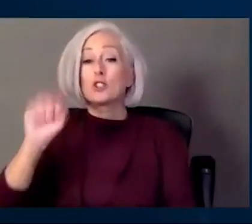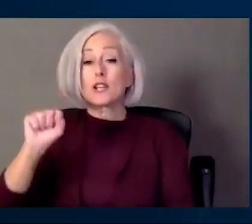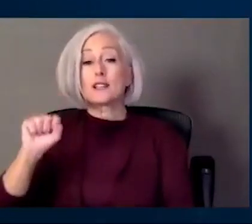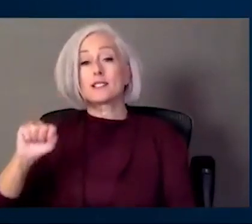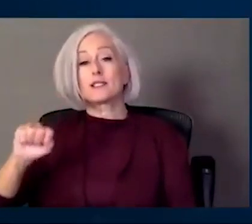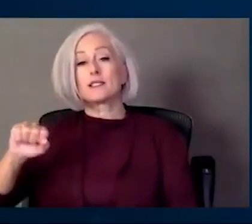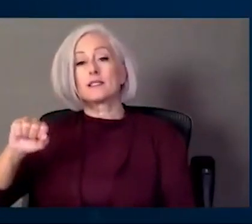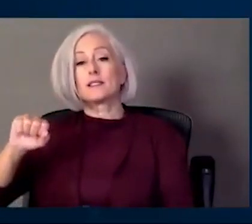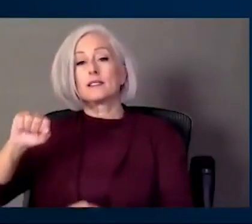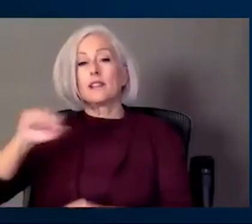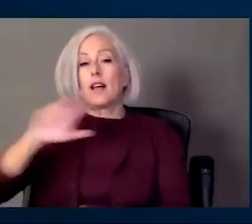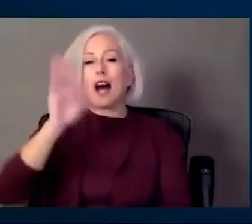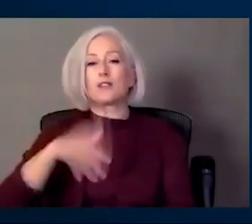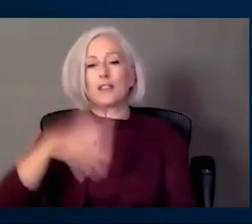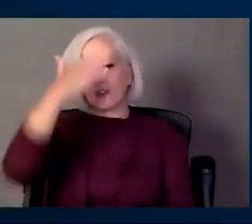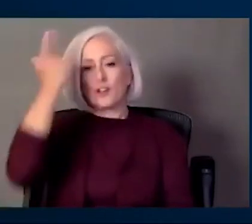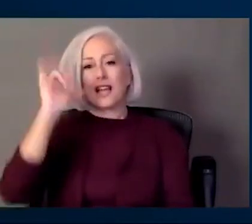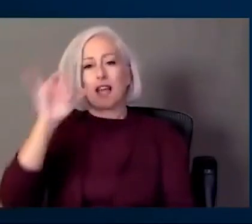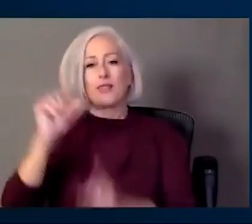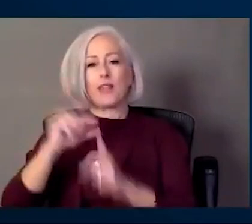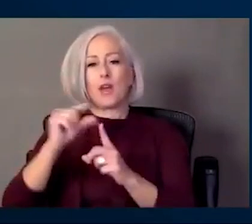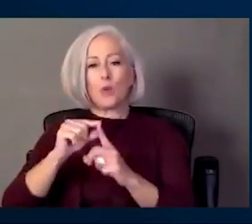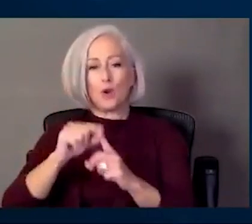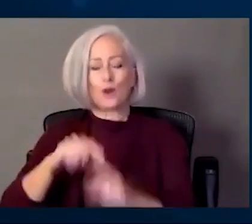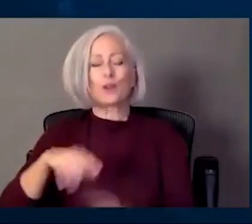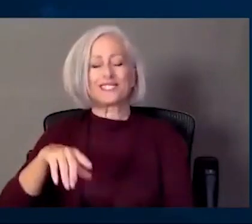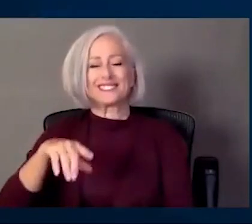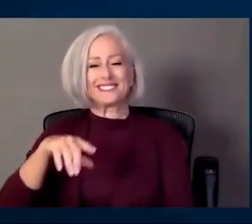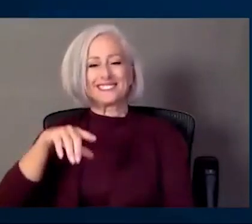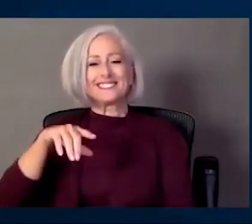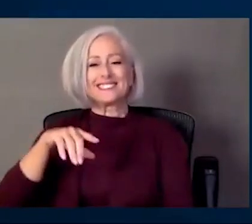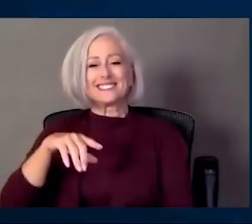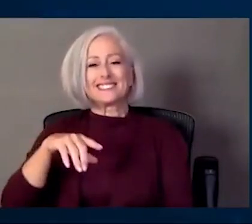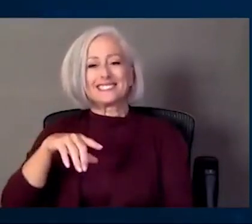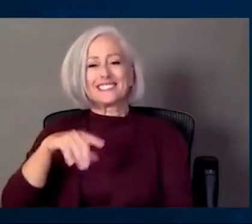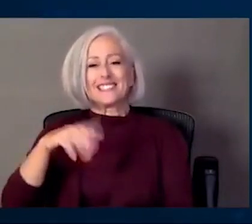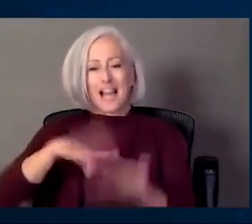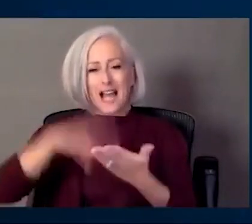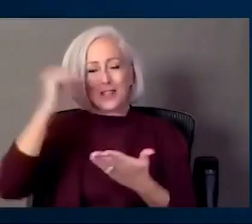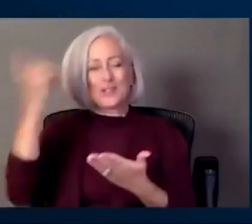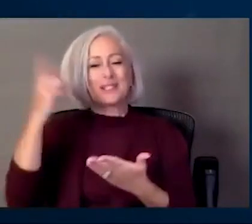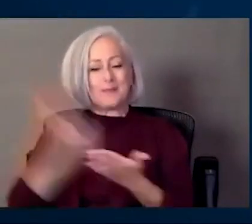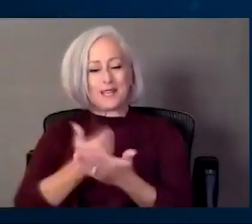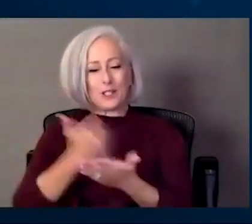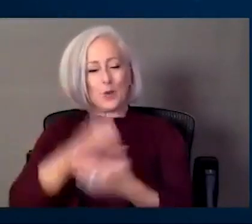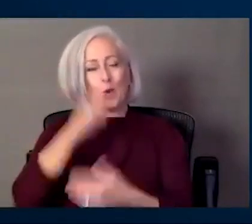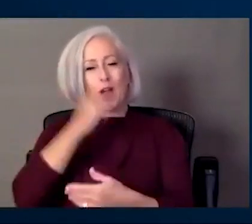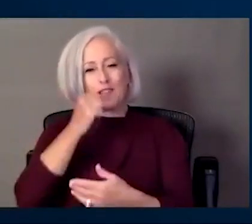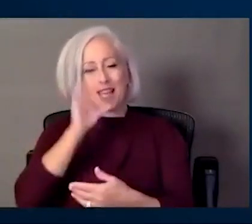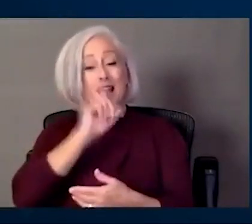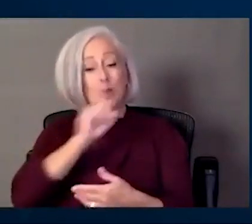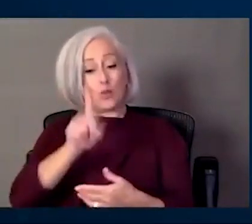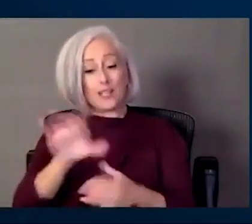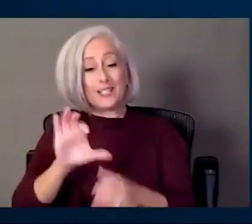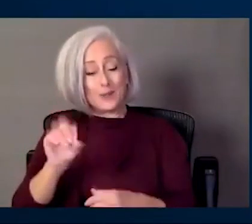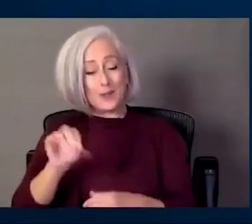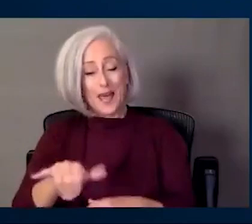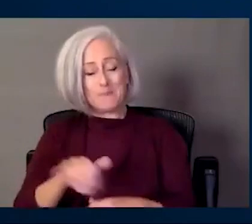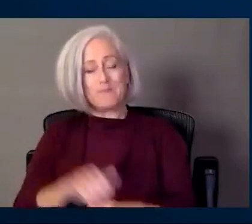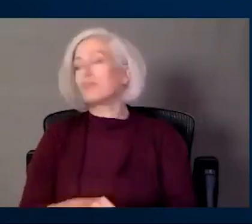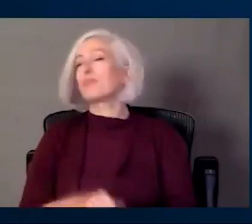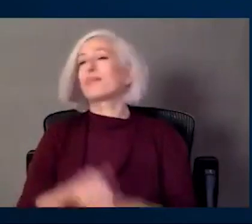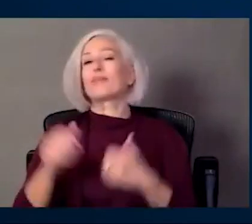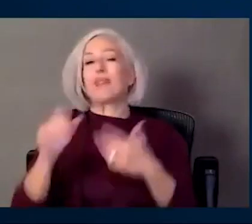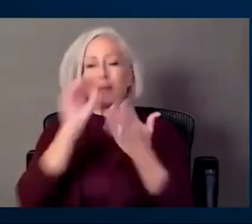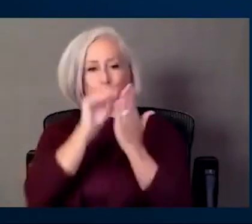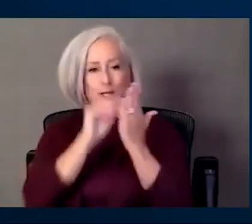word. Yeah, good luck on that. I know. Well, when people say you learn something new every day, I really do on this show. Okay, I got all these words, though. Marilee wants